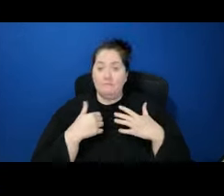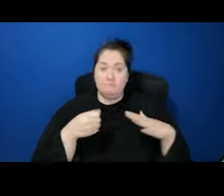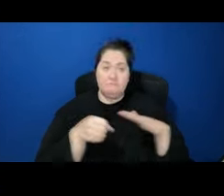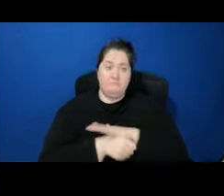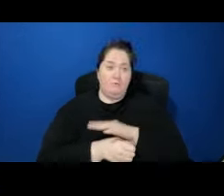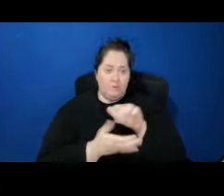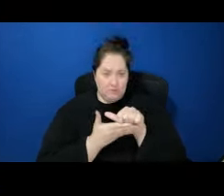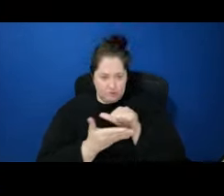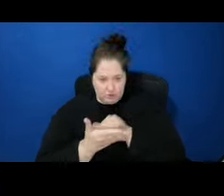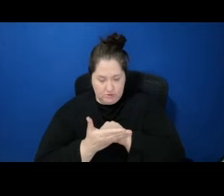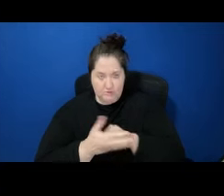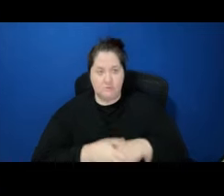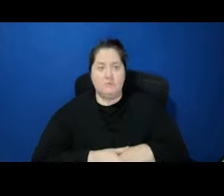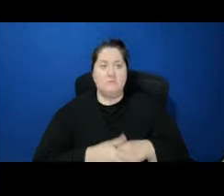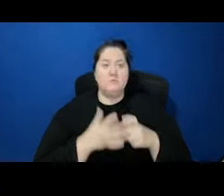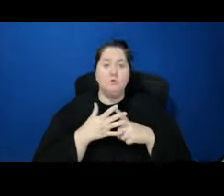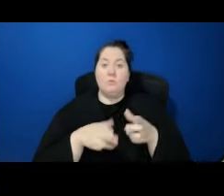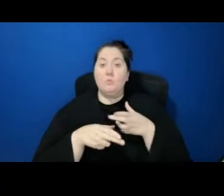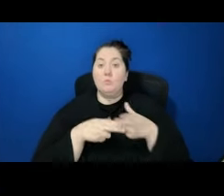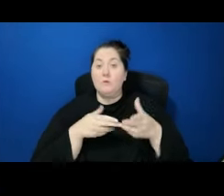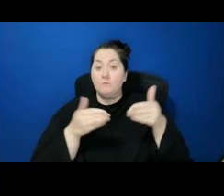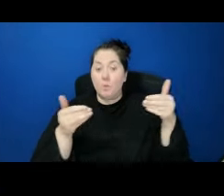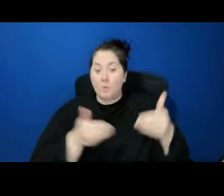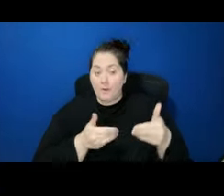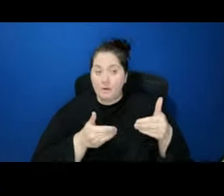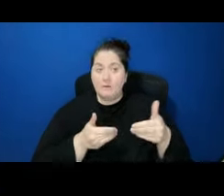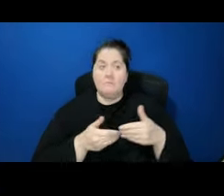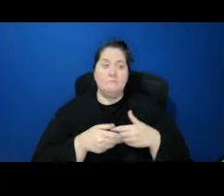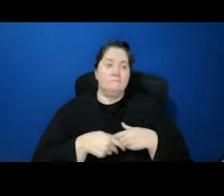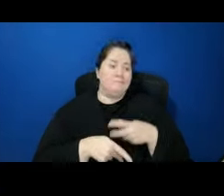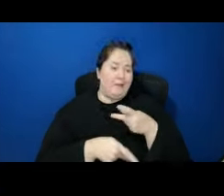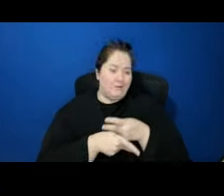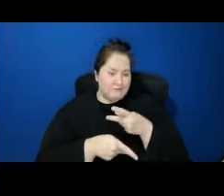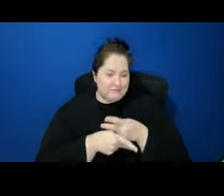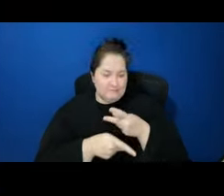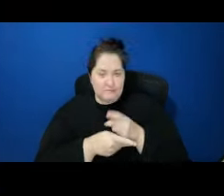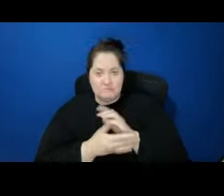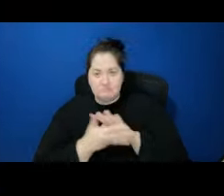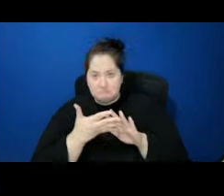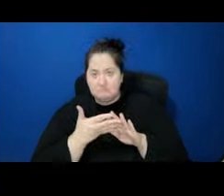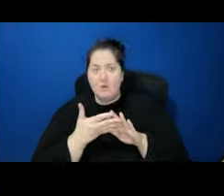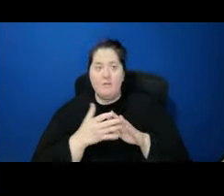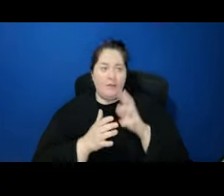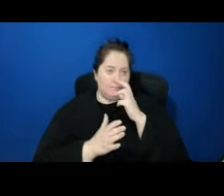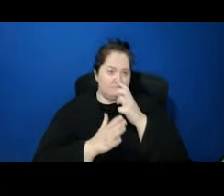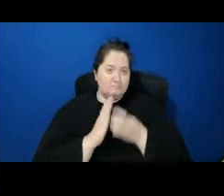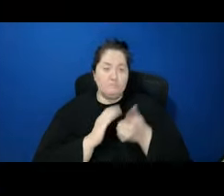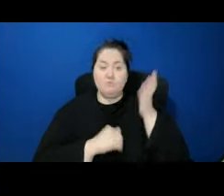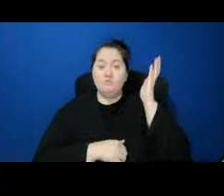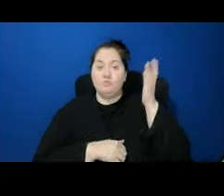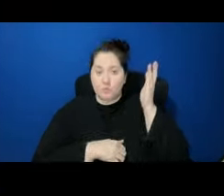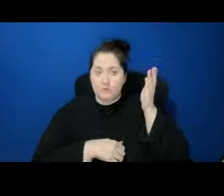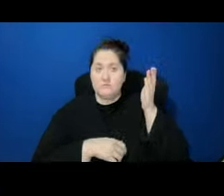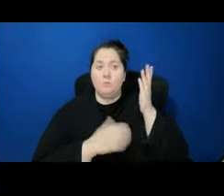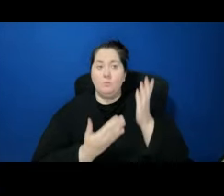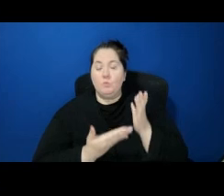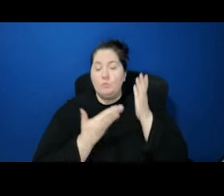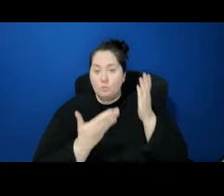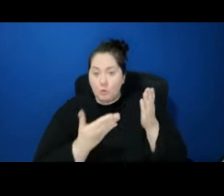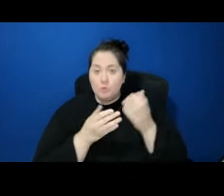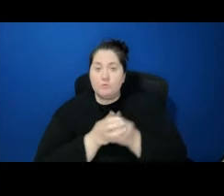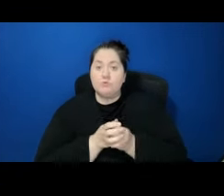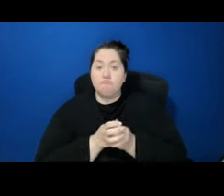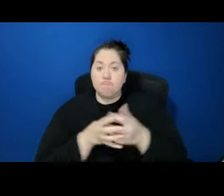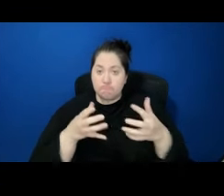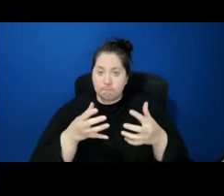agenda, starting with brief welcome remarks and housekeeping items. Then we'll dive into a presentation on the proposed growth